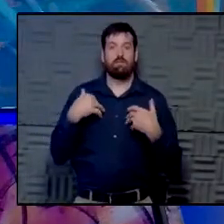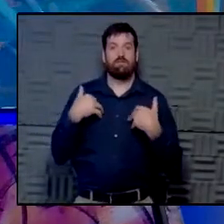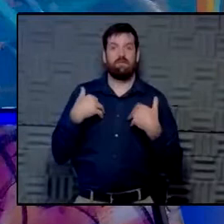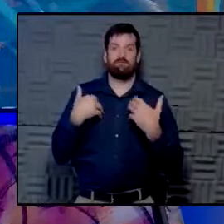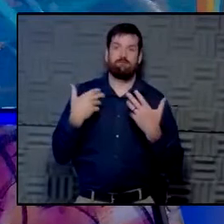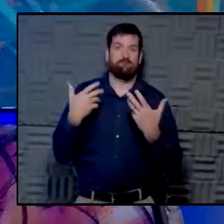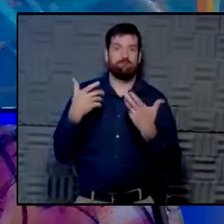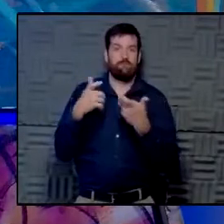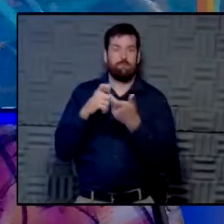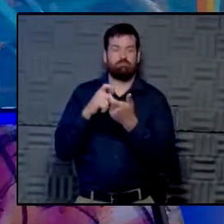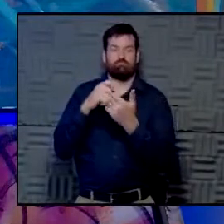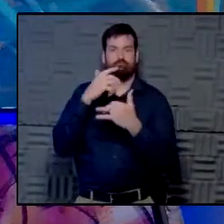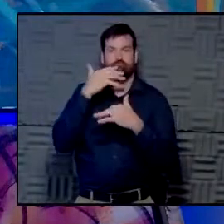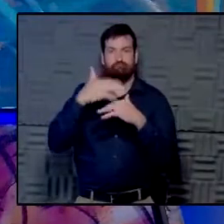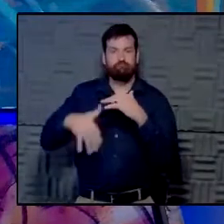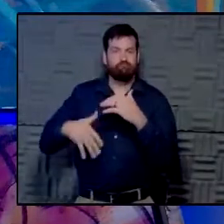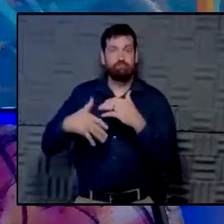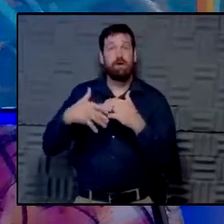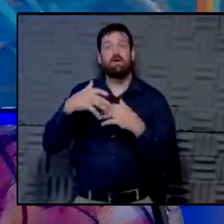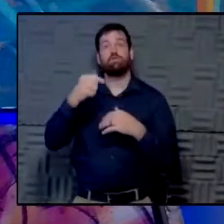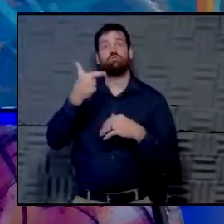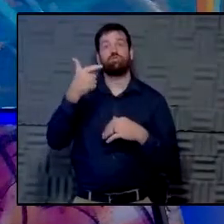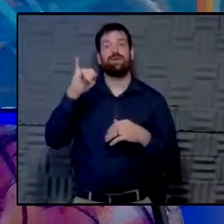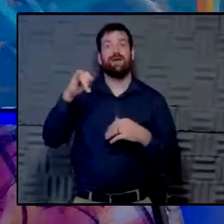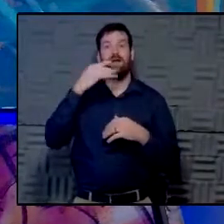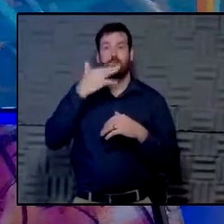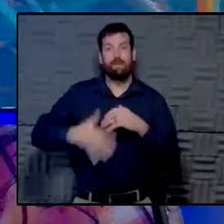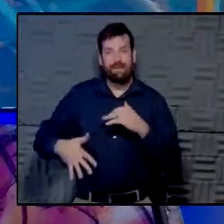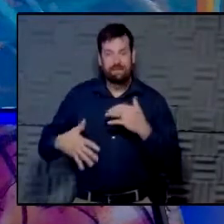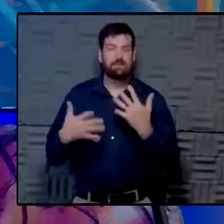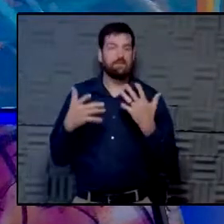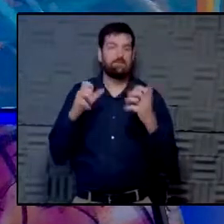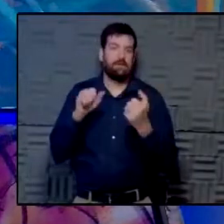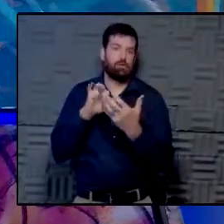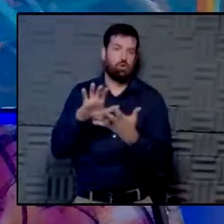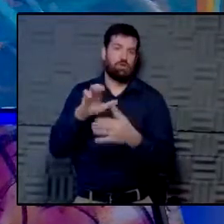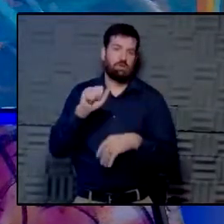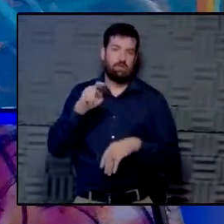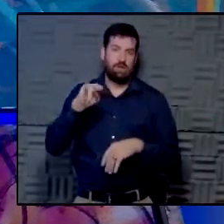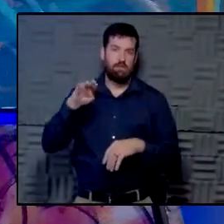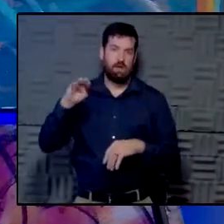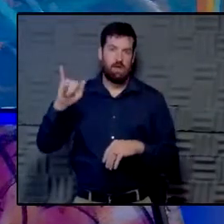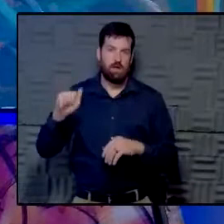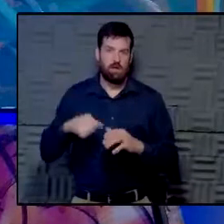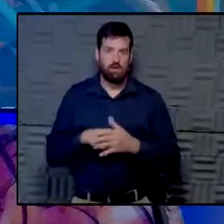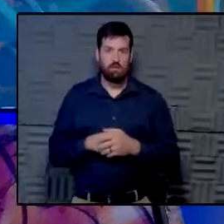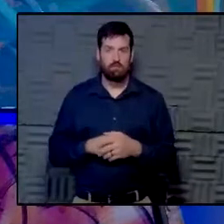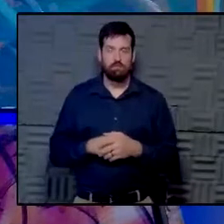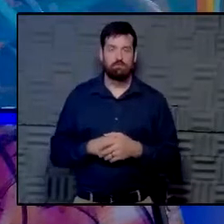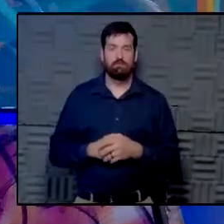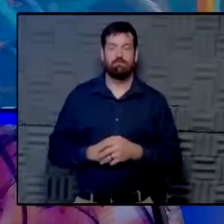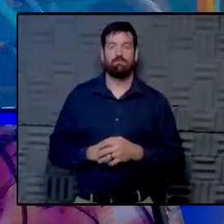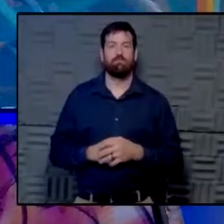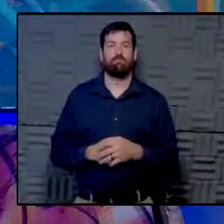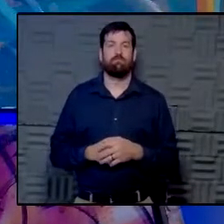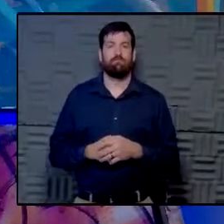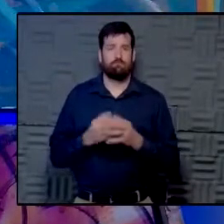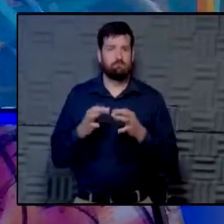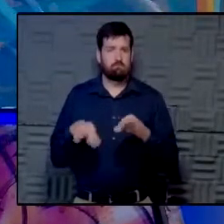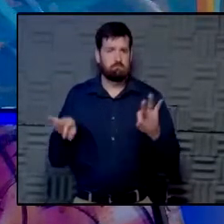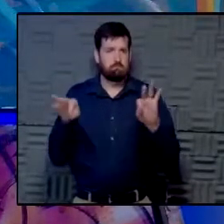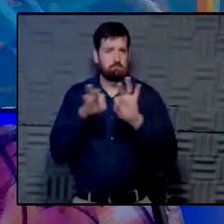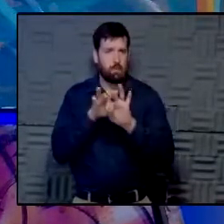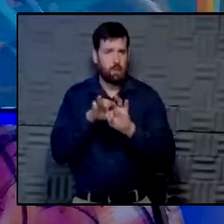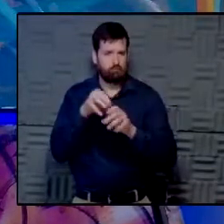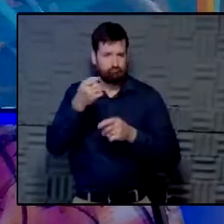or blood loss like a GI bleed, that can cause anemia. So we need you to really understand